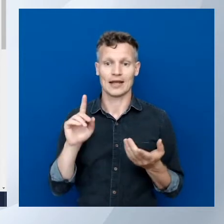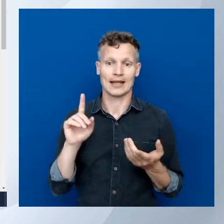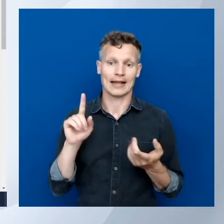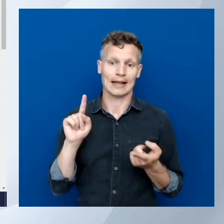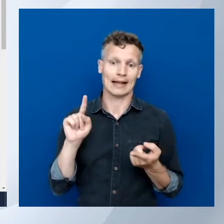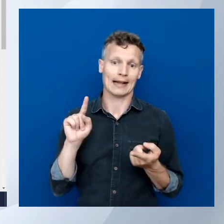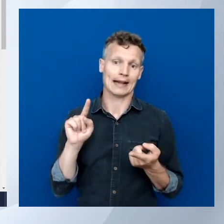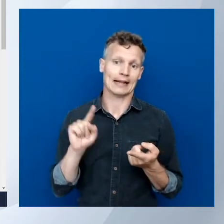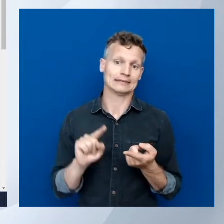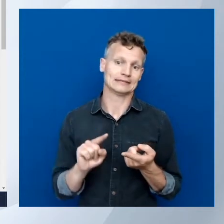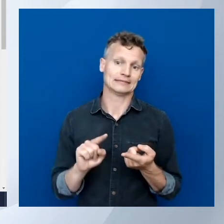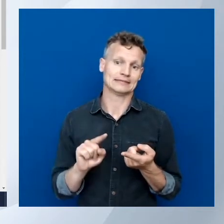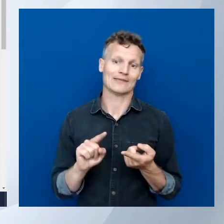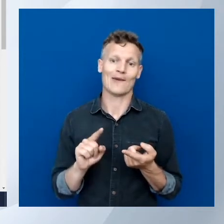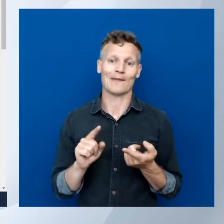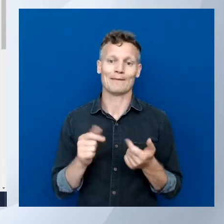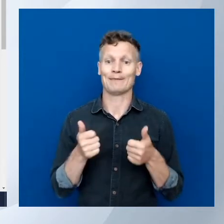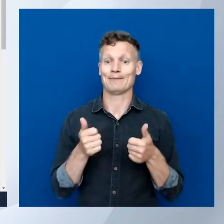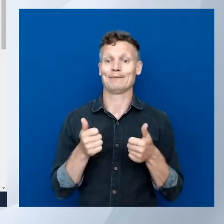friendlier way of saying this.